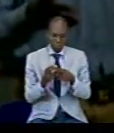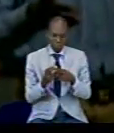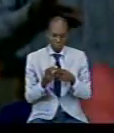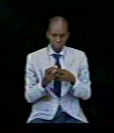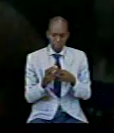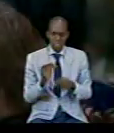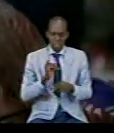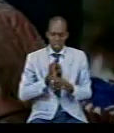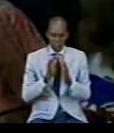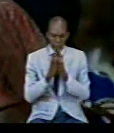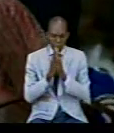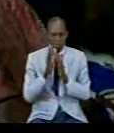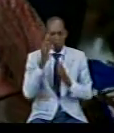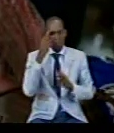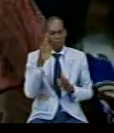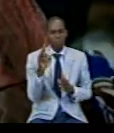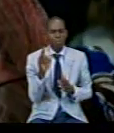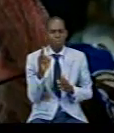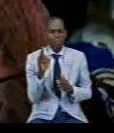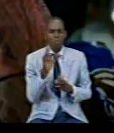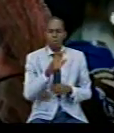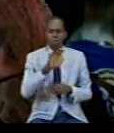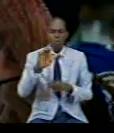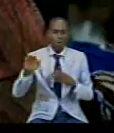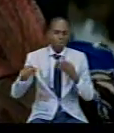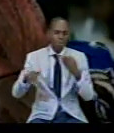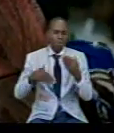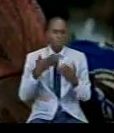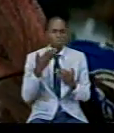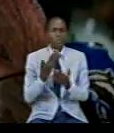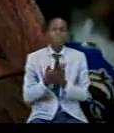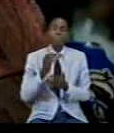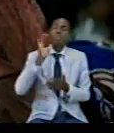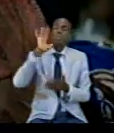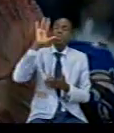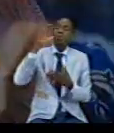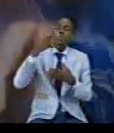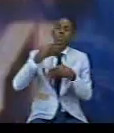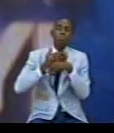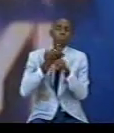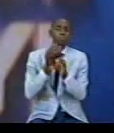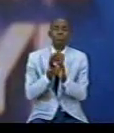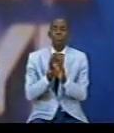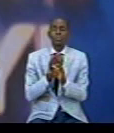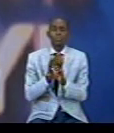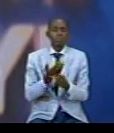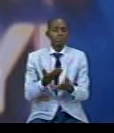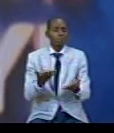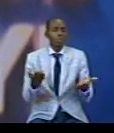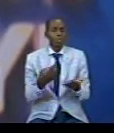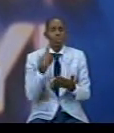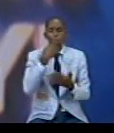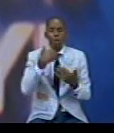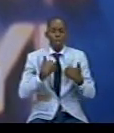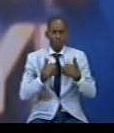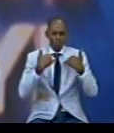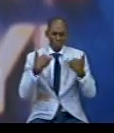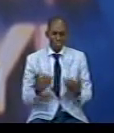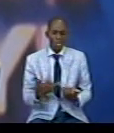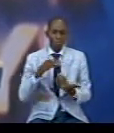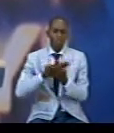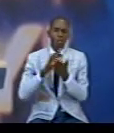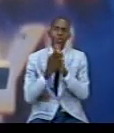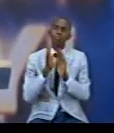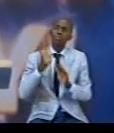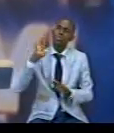pray for all your creatures who have now become your children. They have turned away